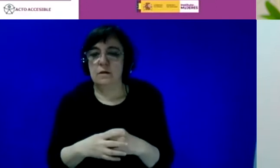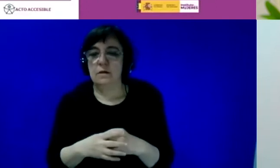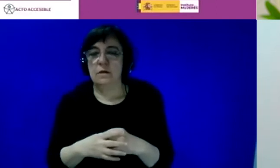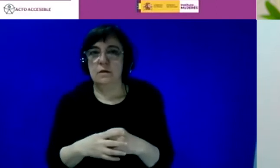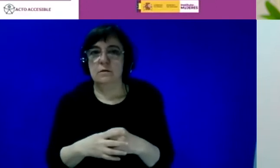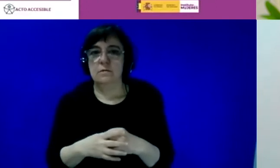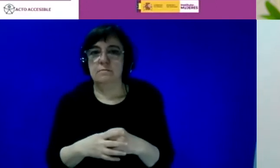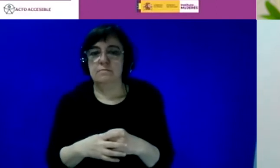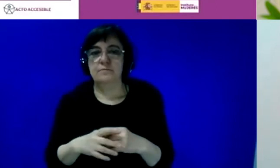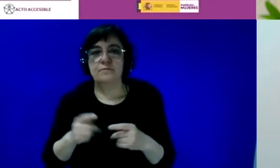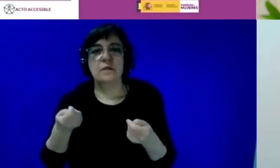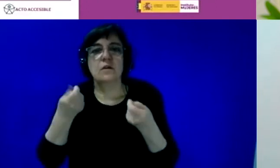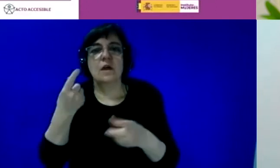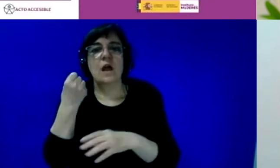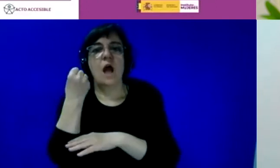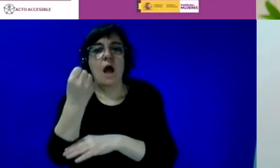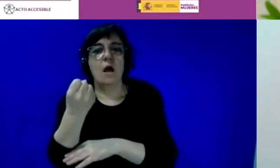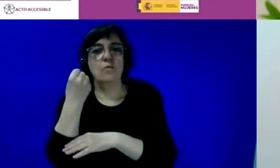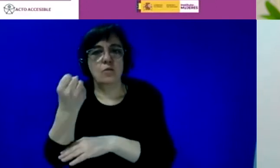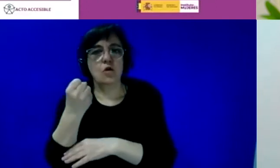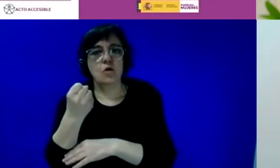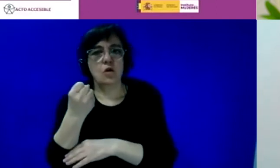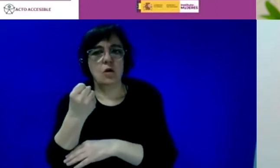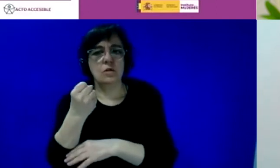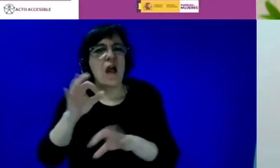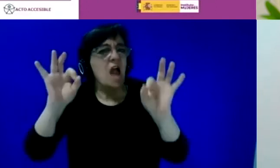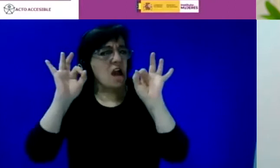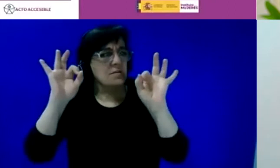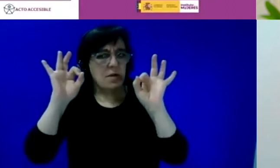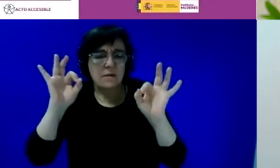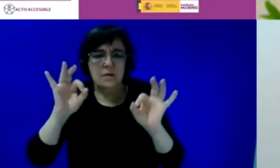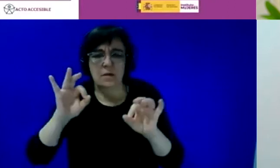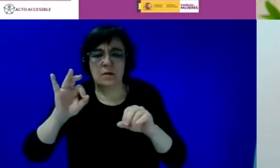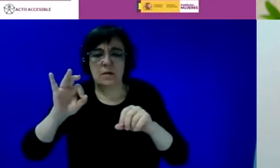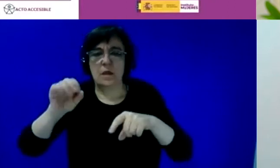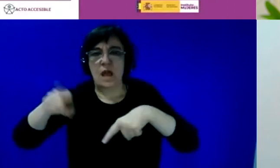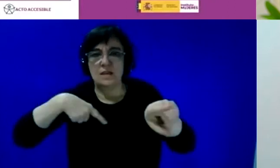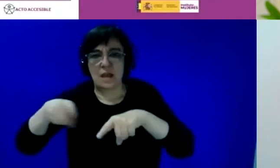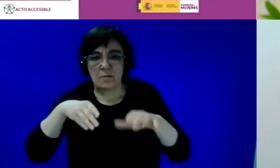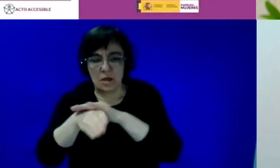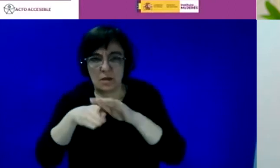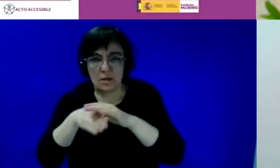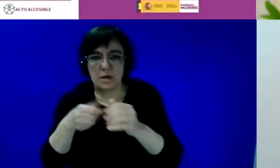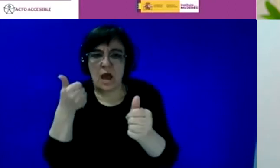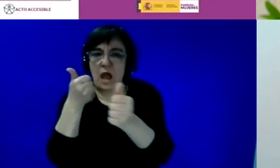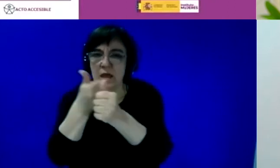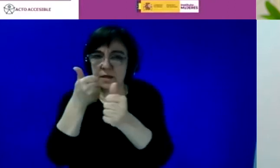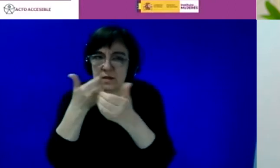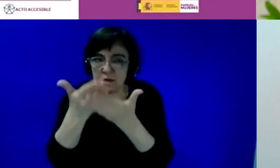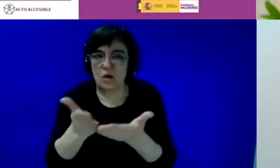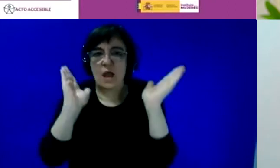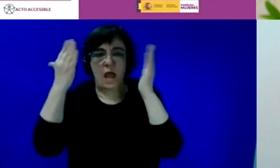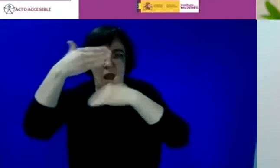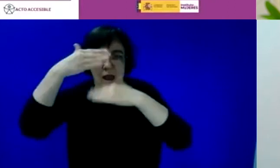supports, both accessible transport from the border, assistance, also personal assistance. We give housing, which